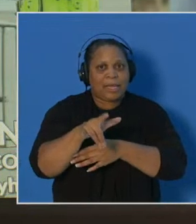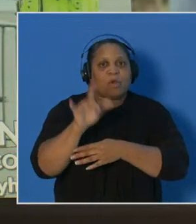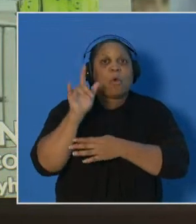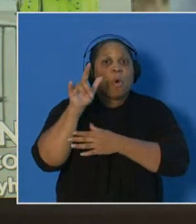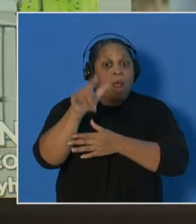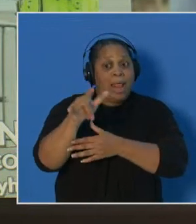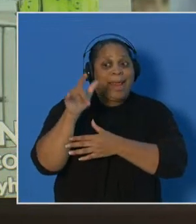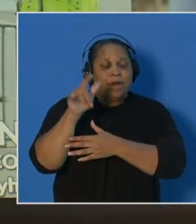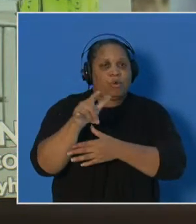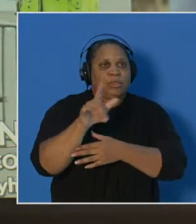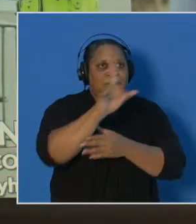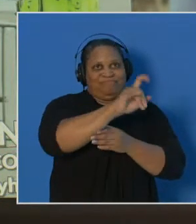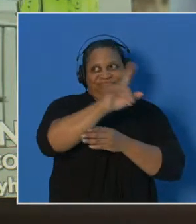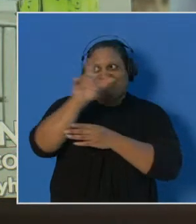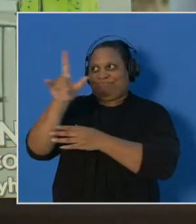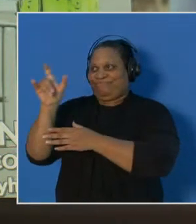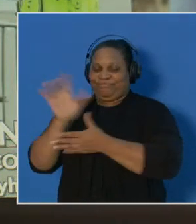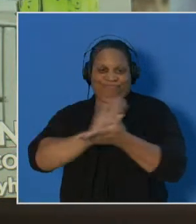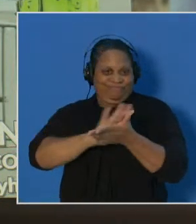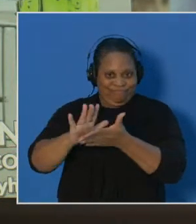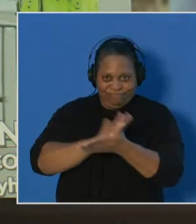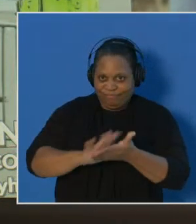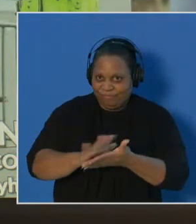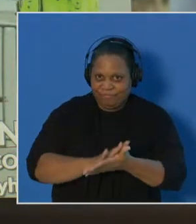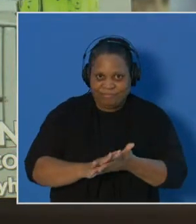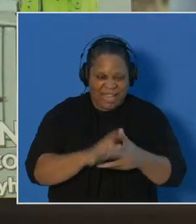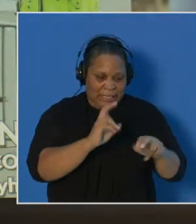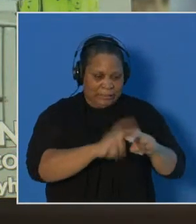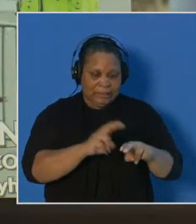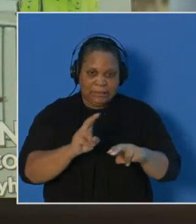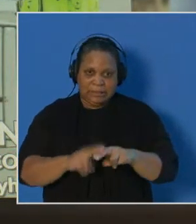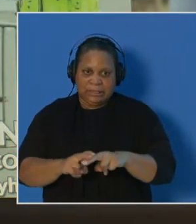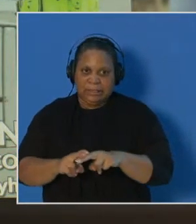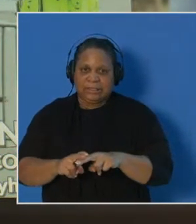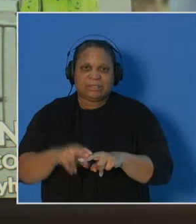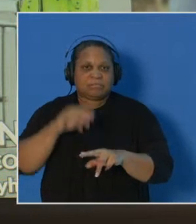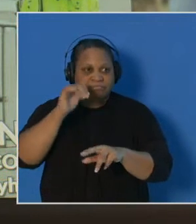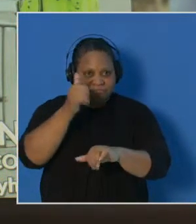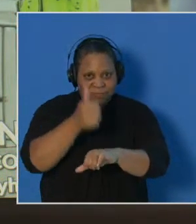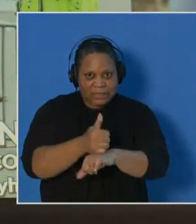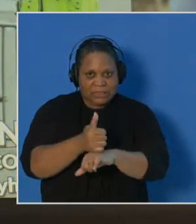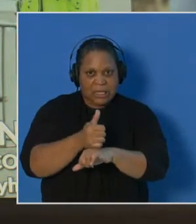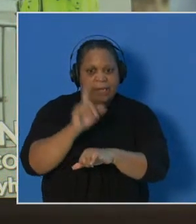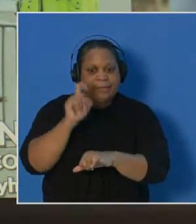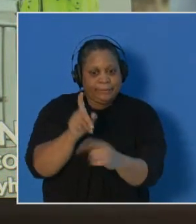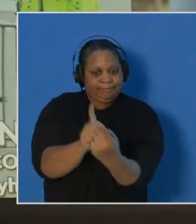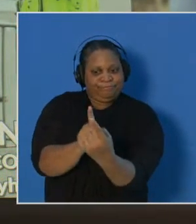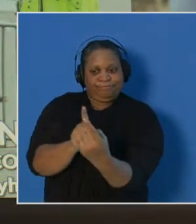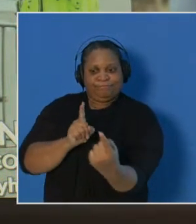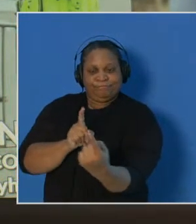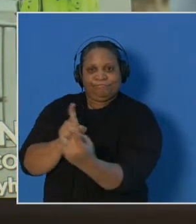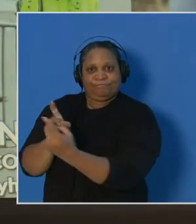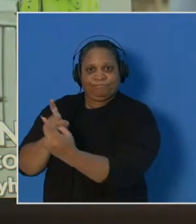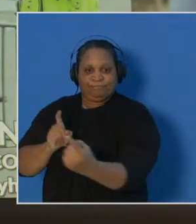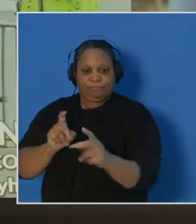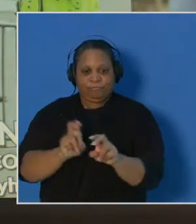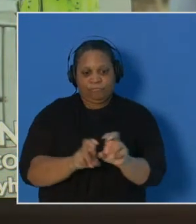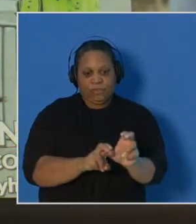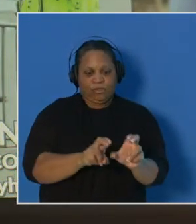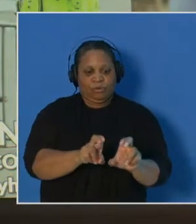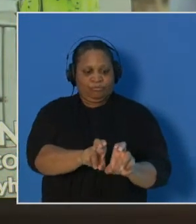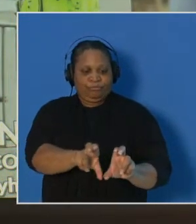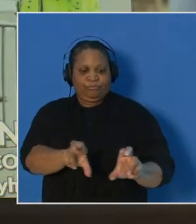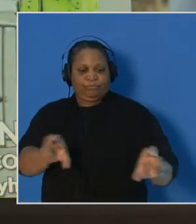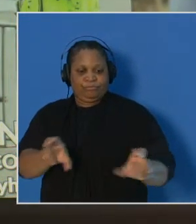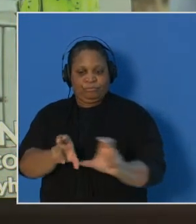also disinfect the aircraft, and seats will be assigned, bearing in mind the need for physical distancing. Efforts